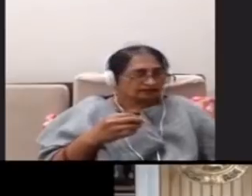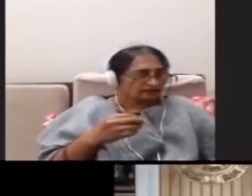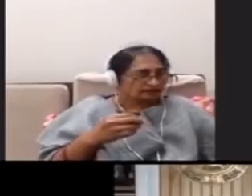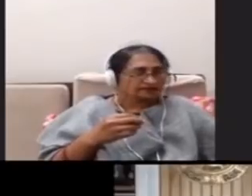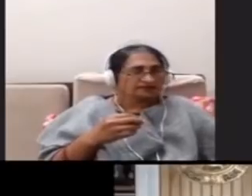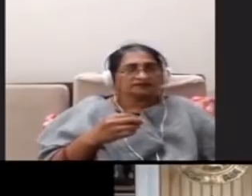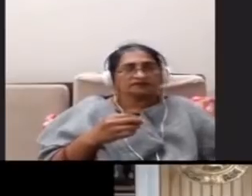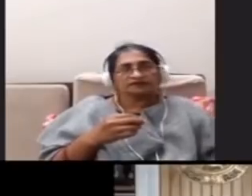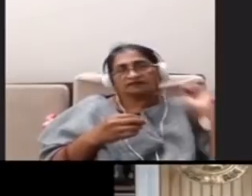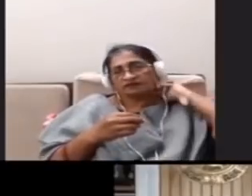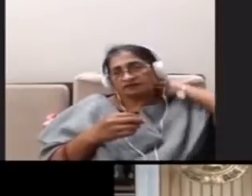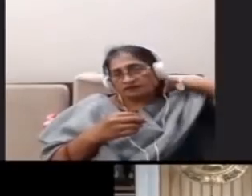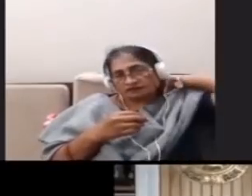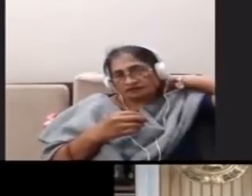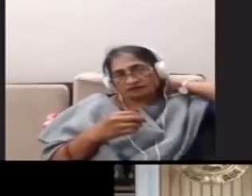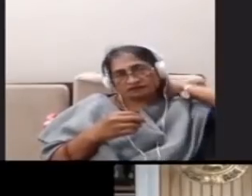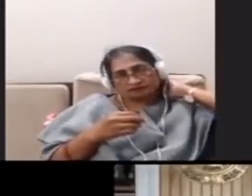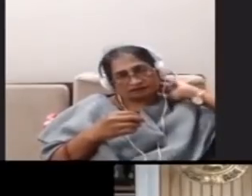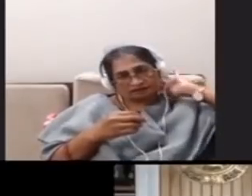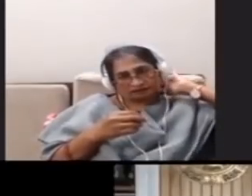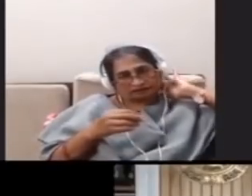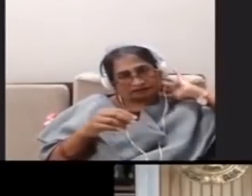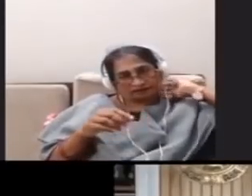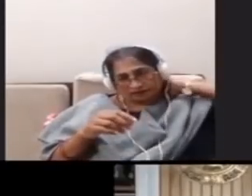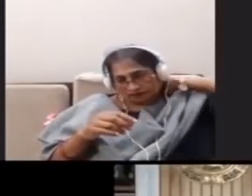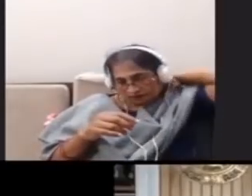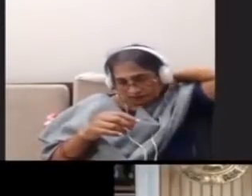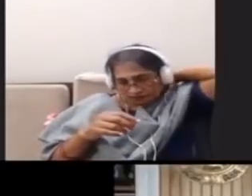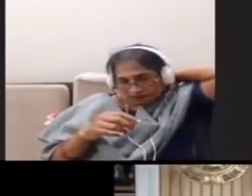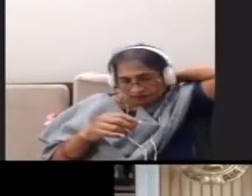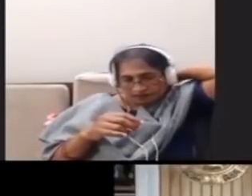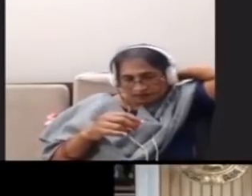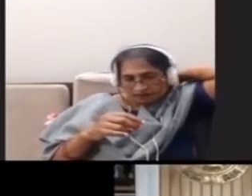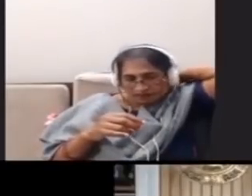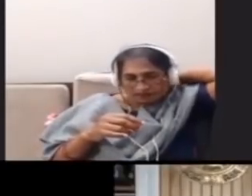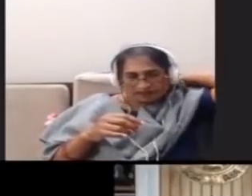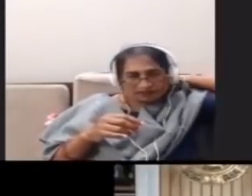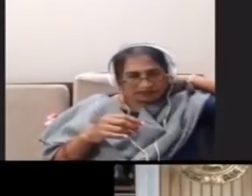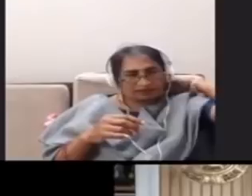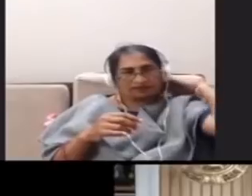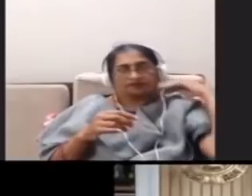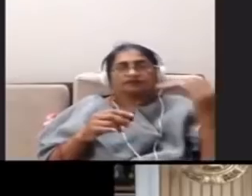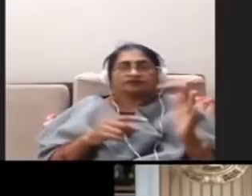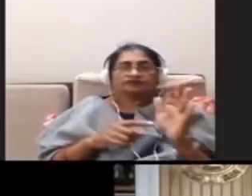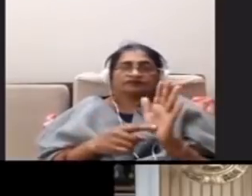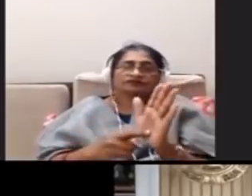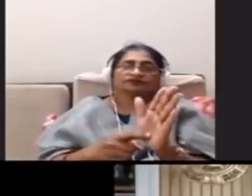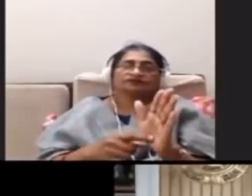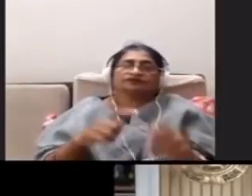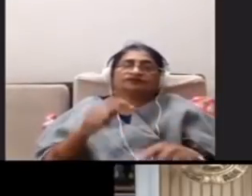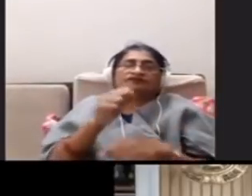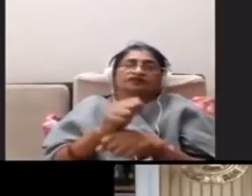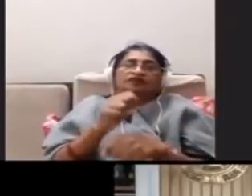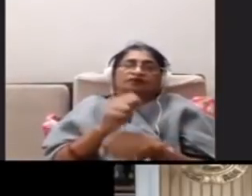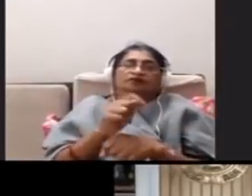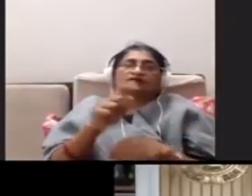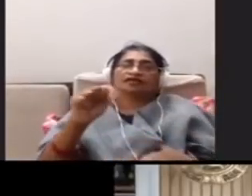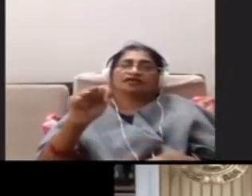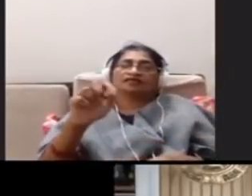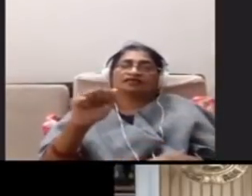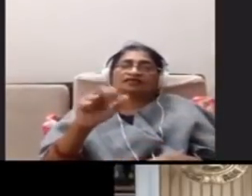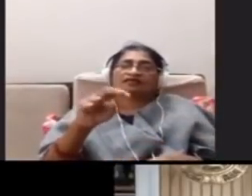local connoisseurs of art. This show is based on the 1,000-year-old Brihadishwara temple in Tanjore.